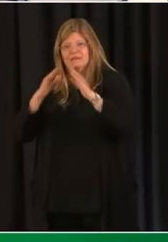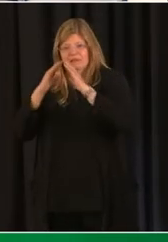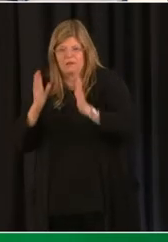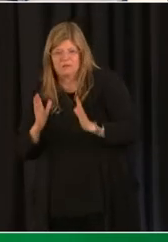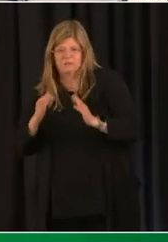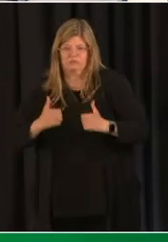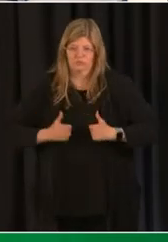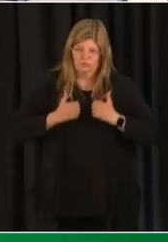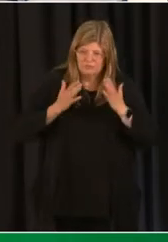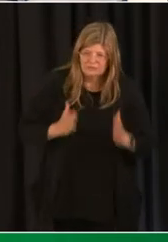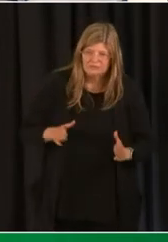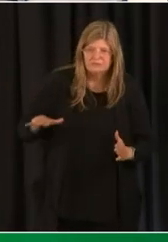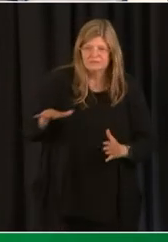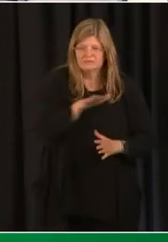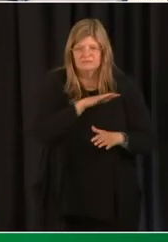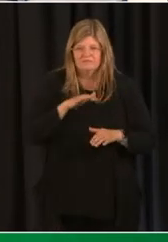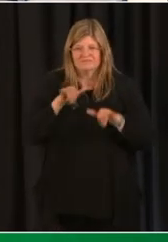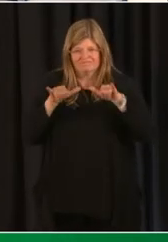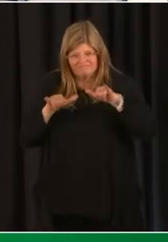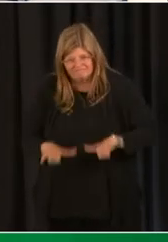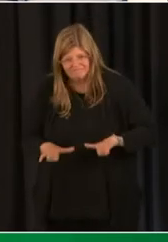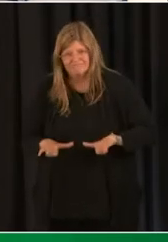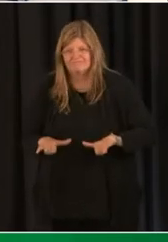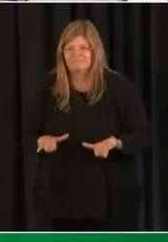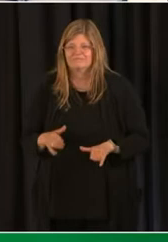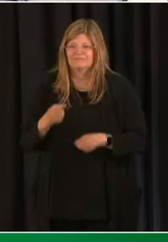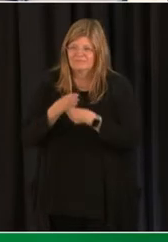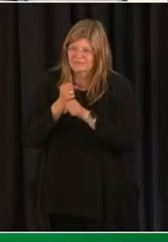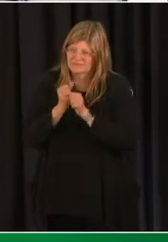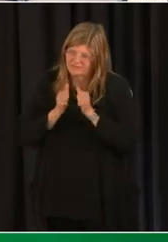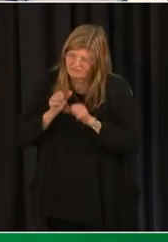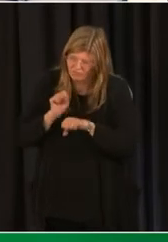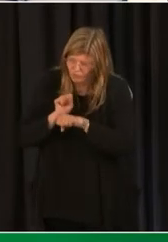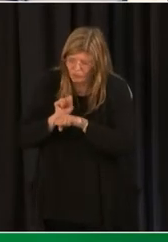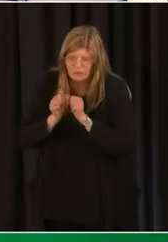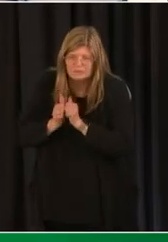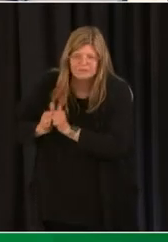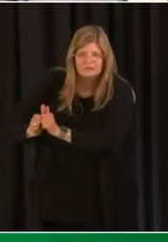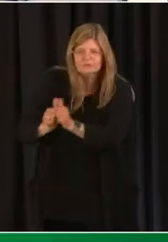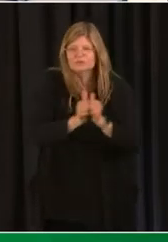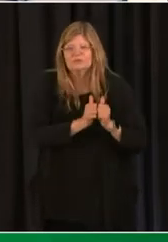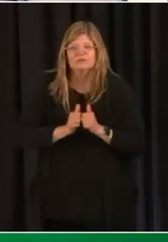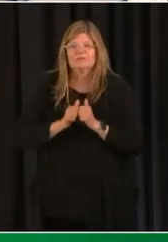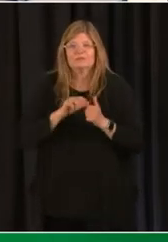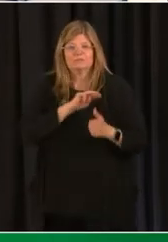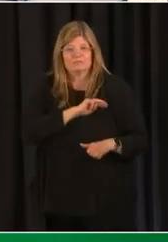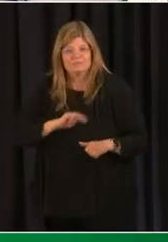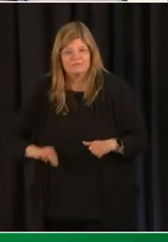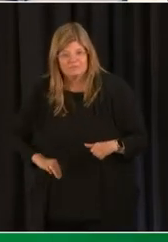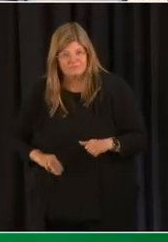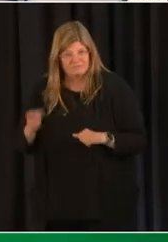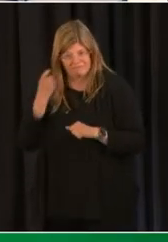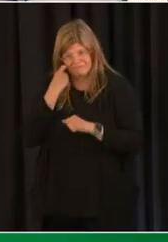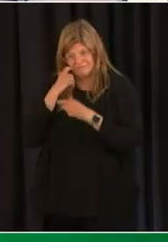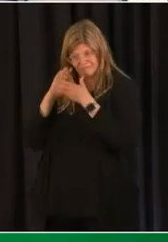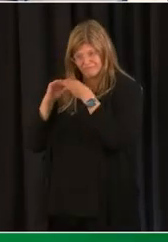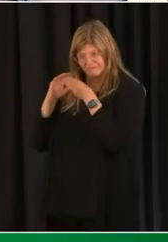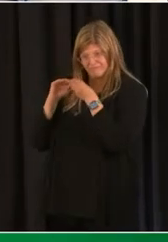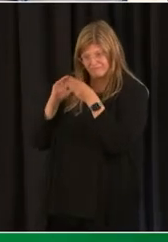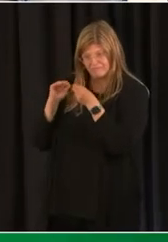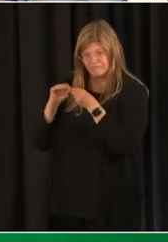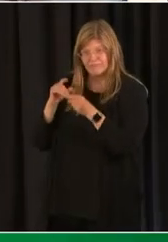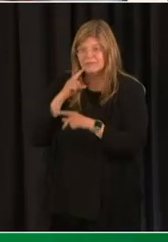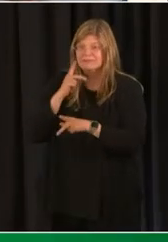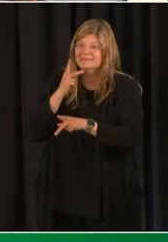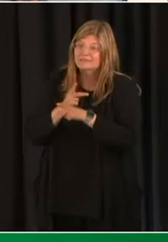our housing providers whole. And so working together, as Mayor Bowser always says, we'll keep